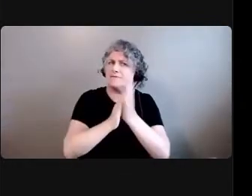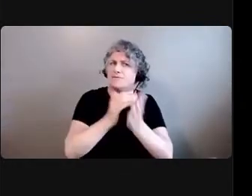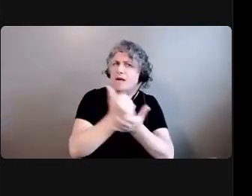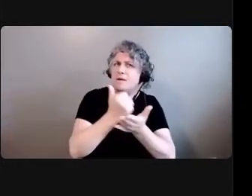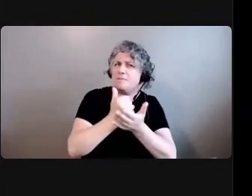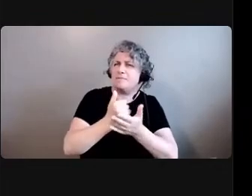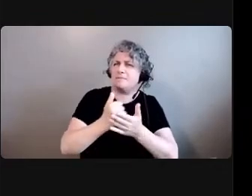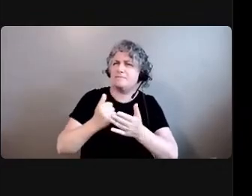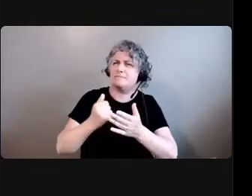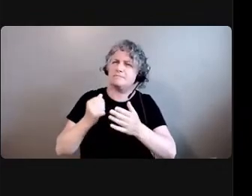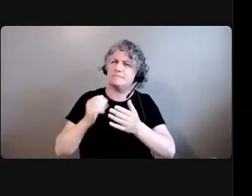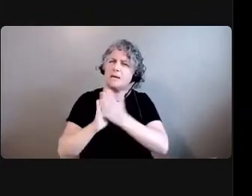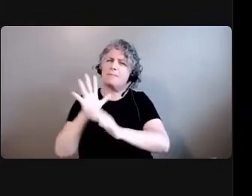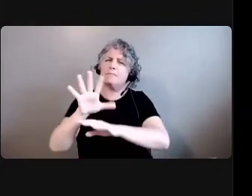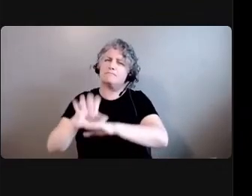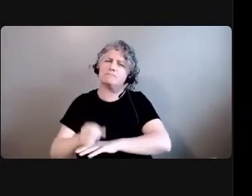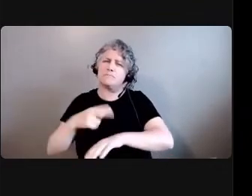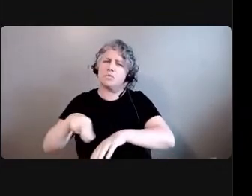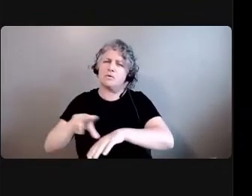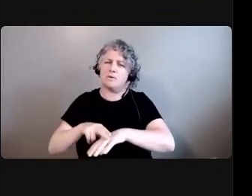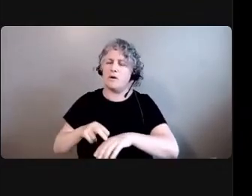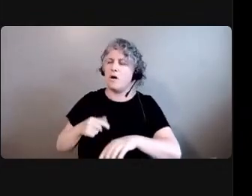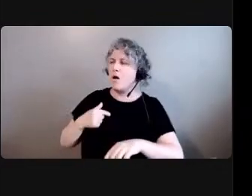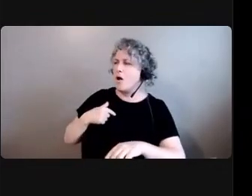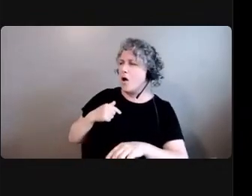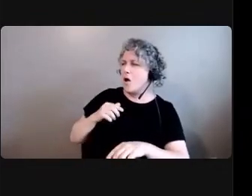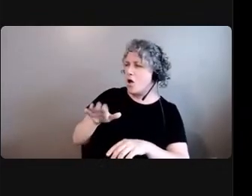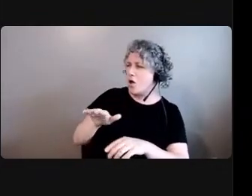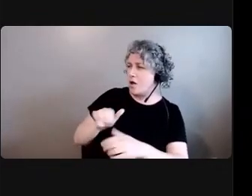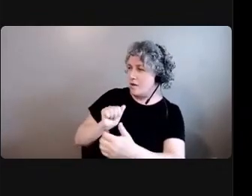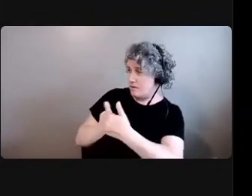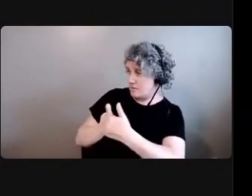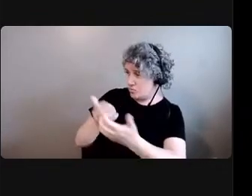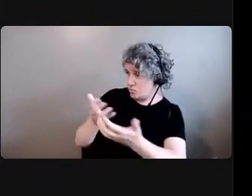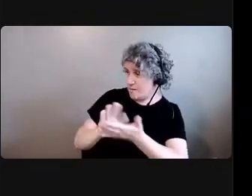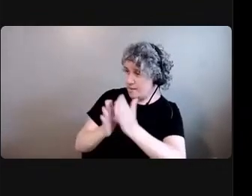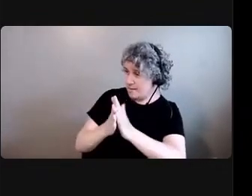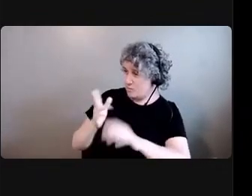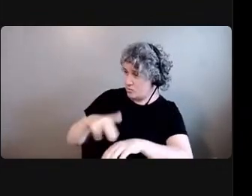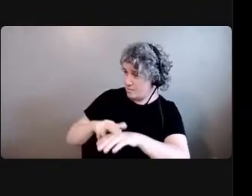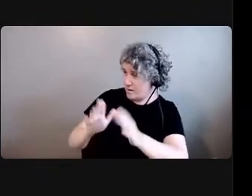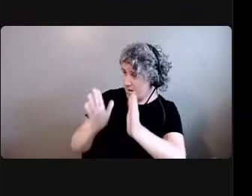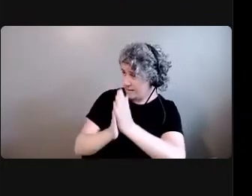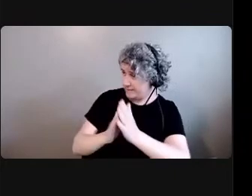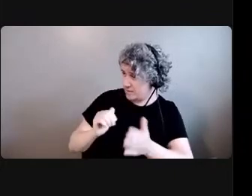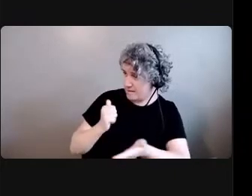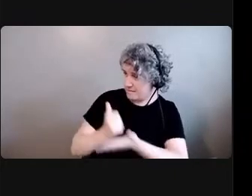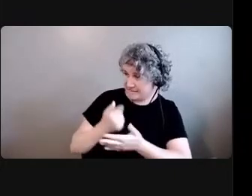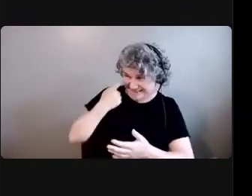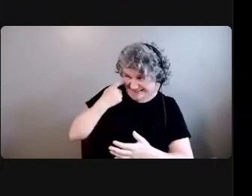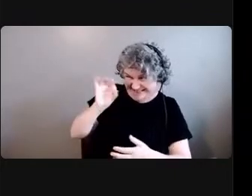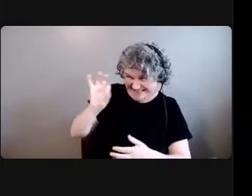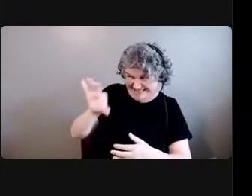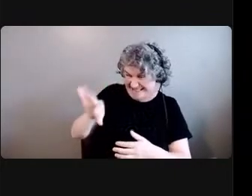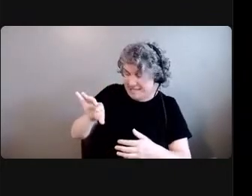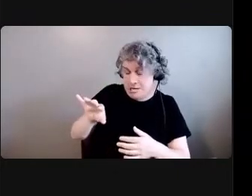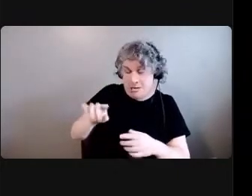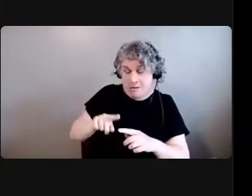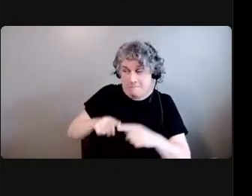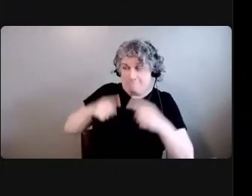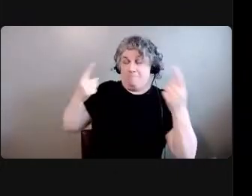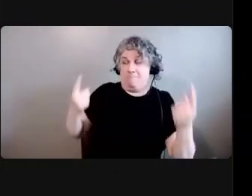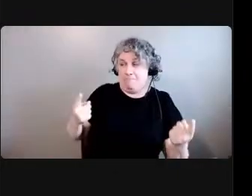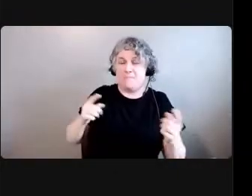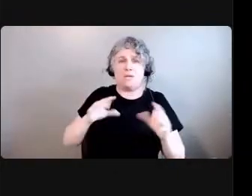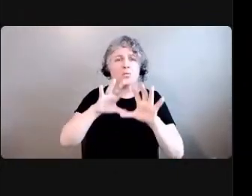push back a little bit on you, Allison. I'm actually wondering if we want to normalize asking for help. We live in a world, particularly in North